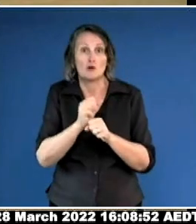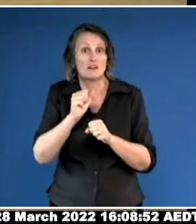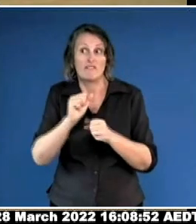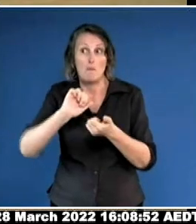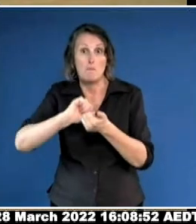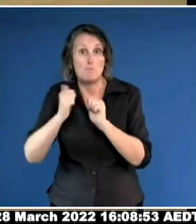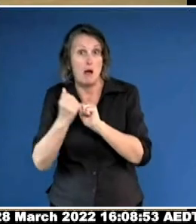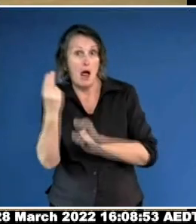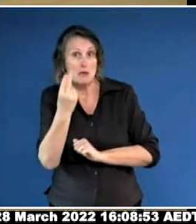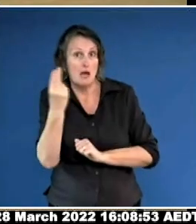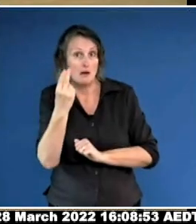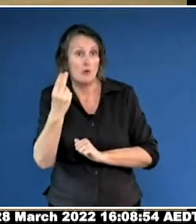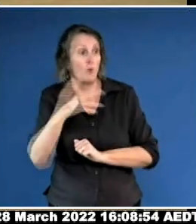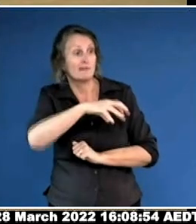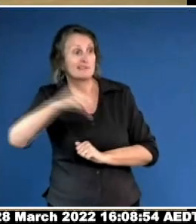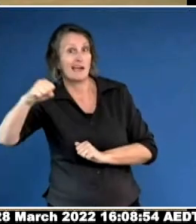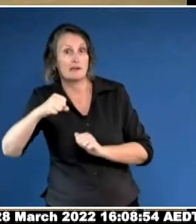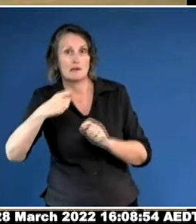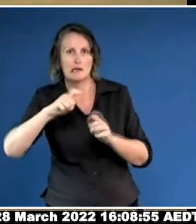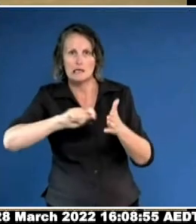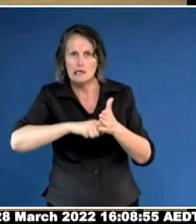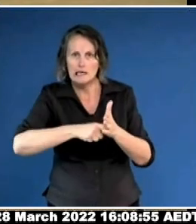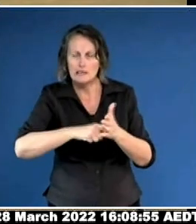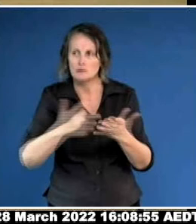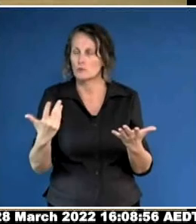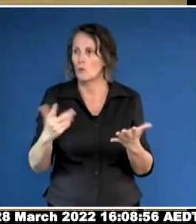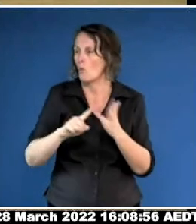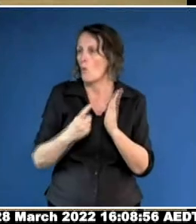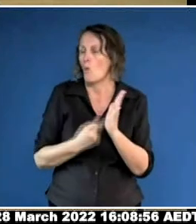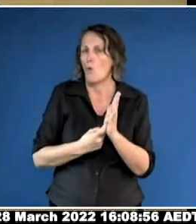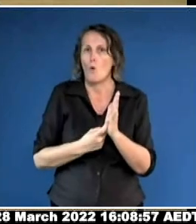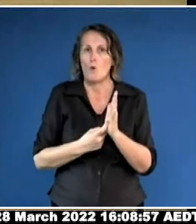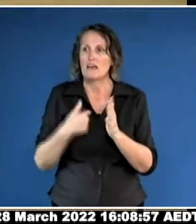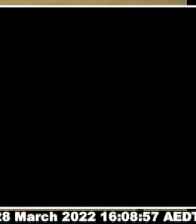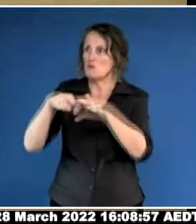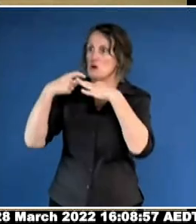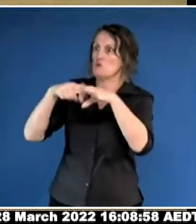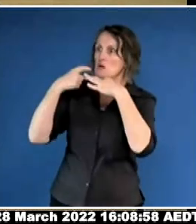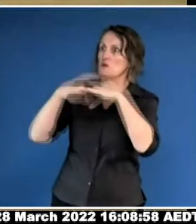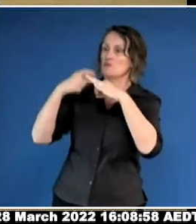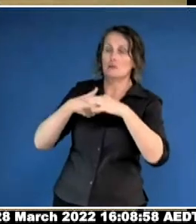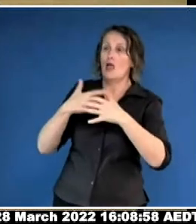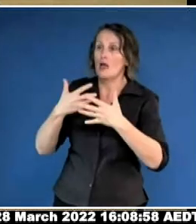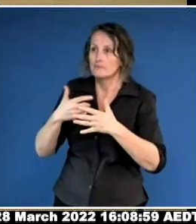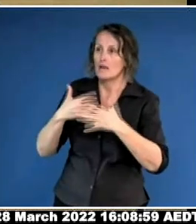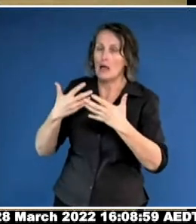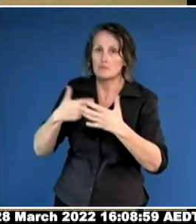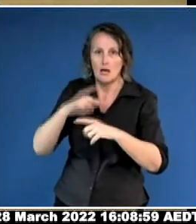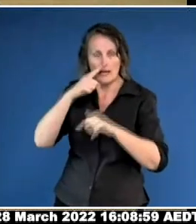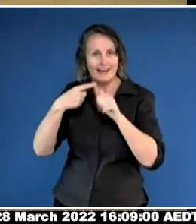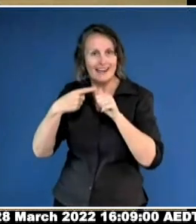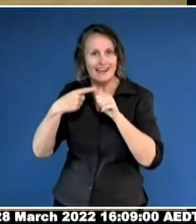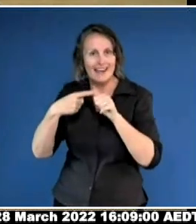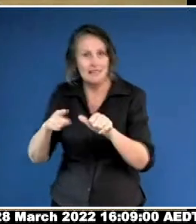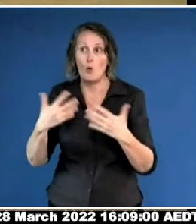multiple questions without waiting for a response to your first question, leaving you without any access to food or water,